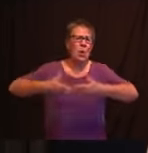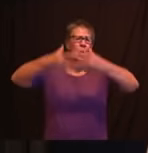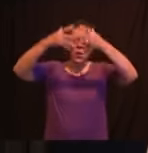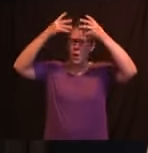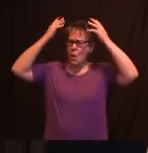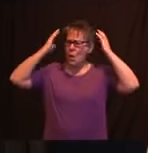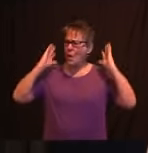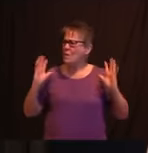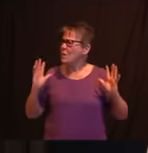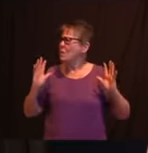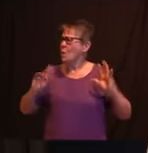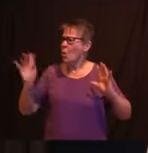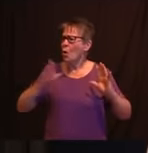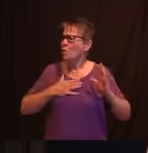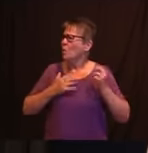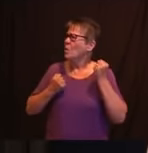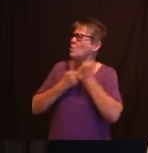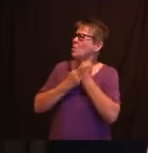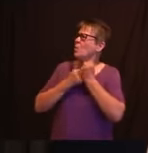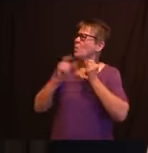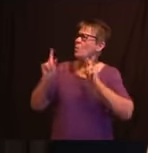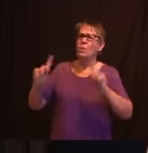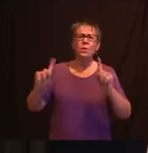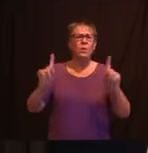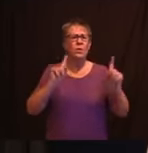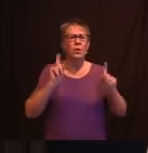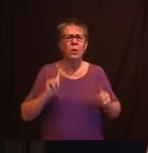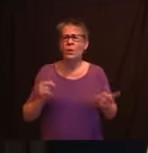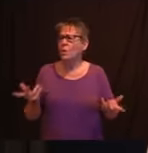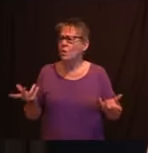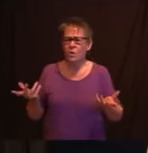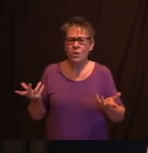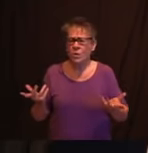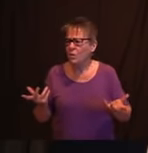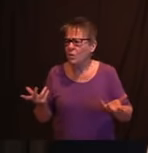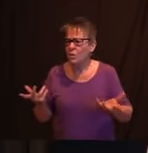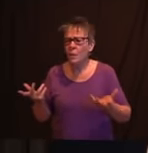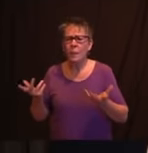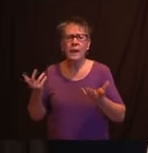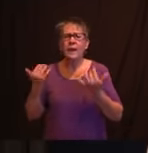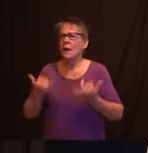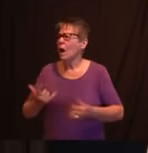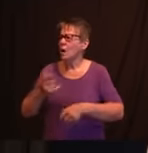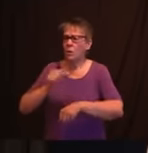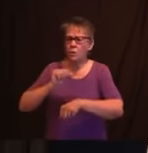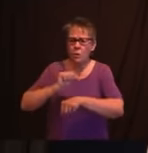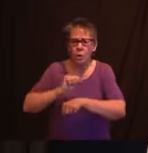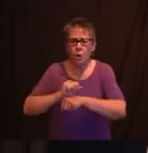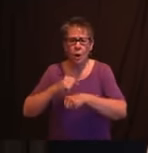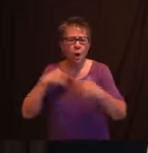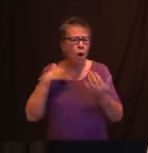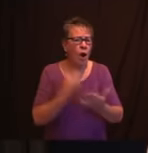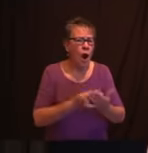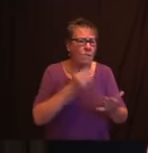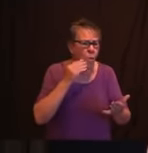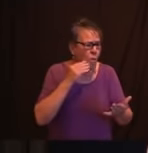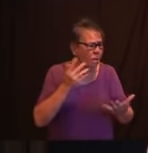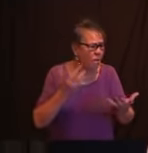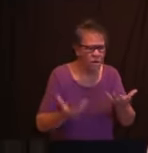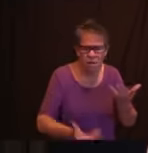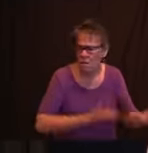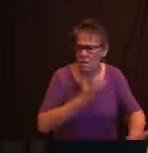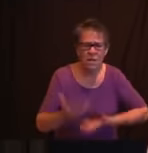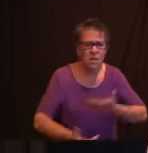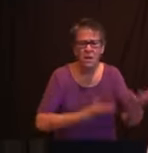they leave that facility to go back home, to be with their families, to be in their neighborhoods, and to wonder, have